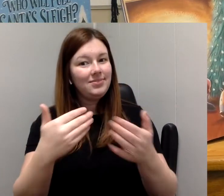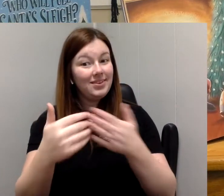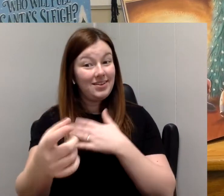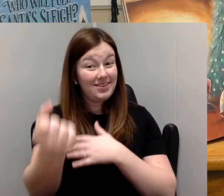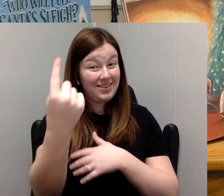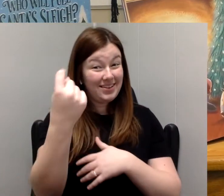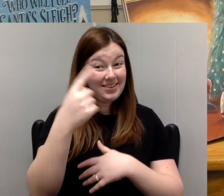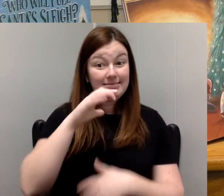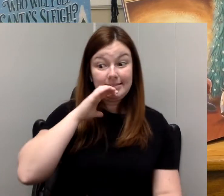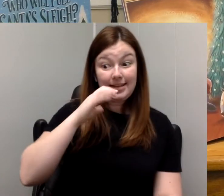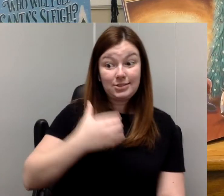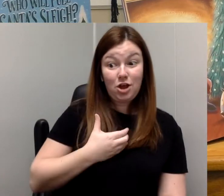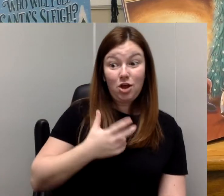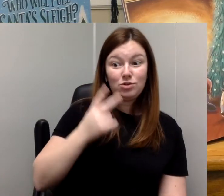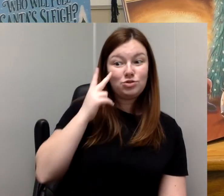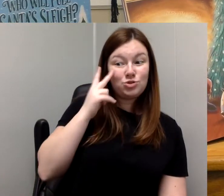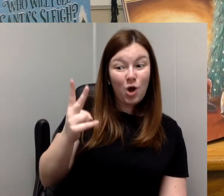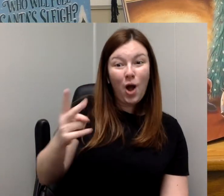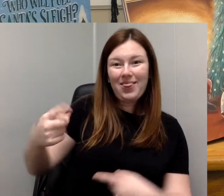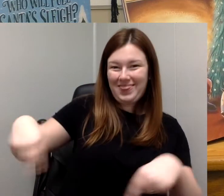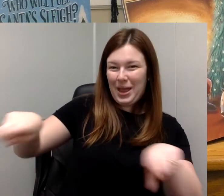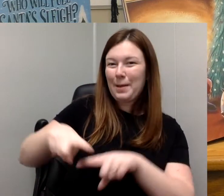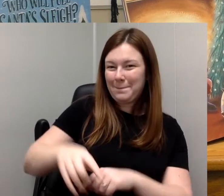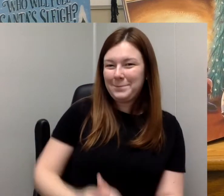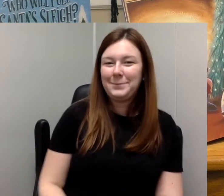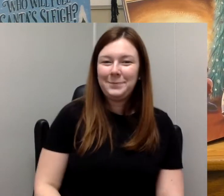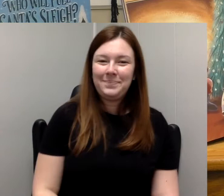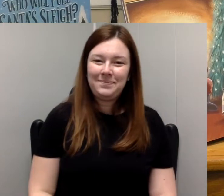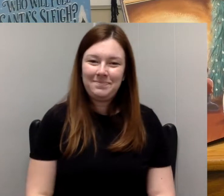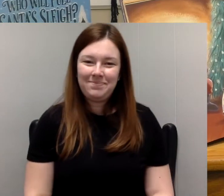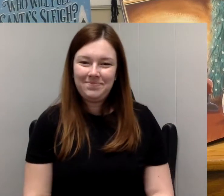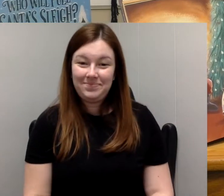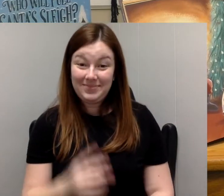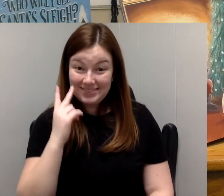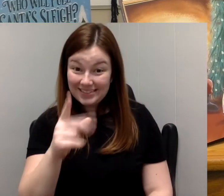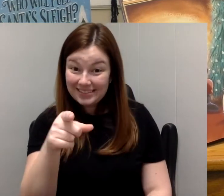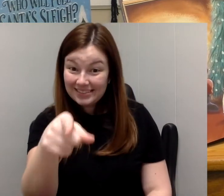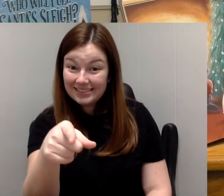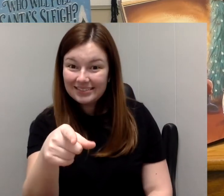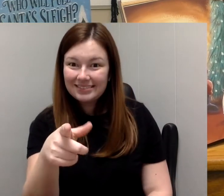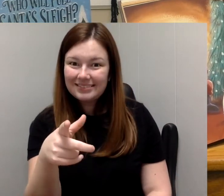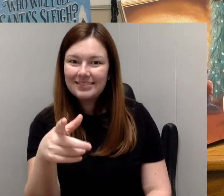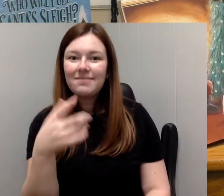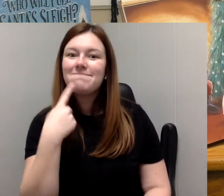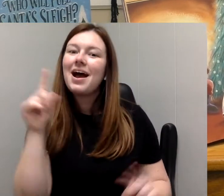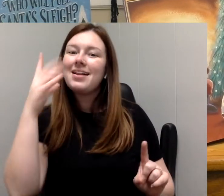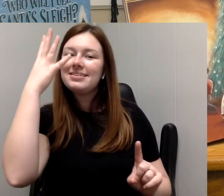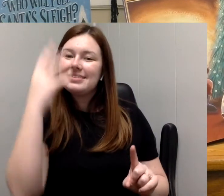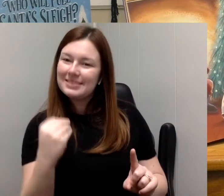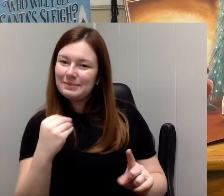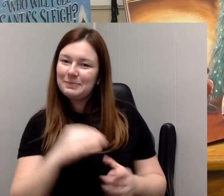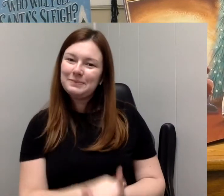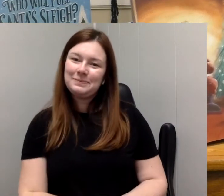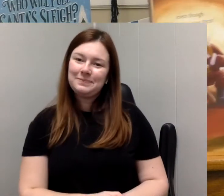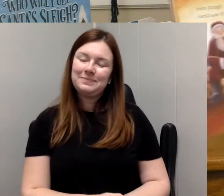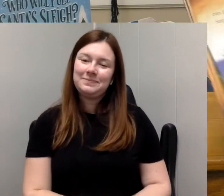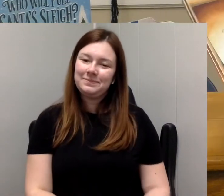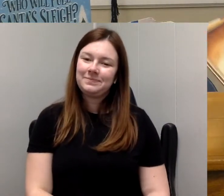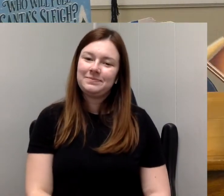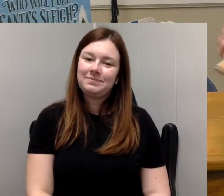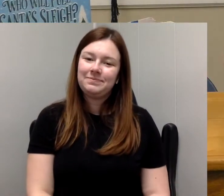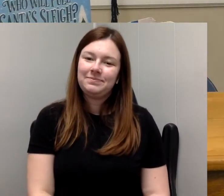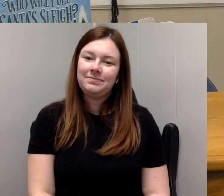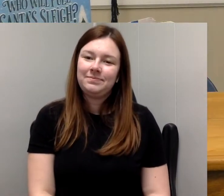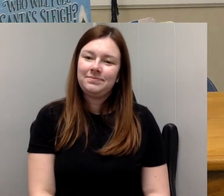even though Santa saw them. See, they went to sleep.